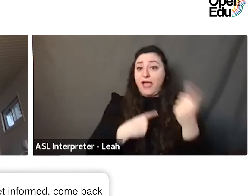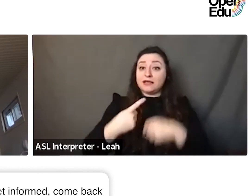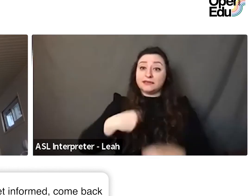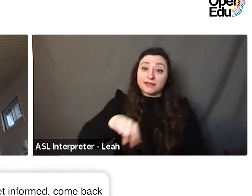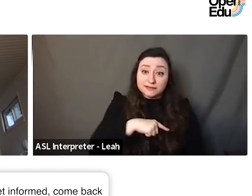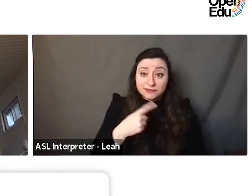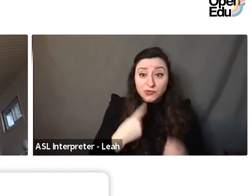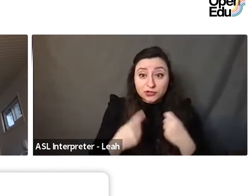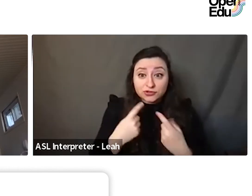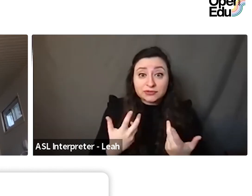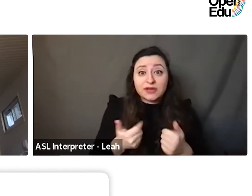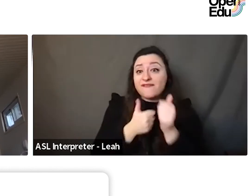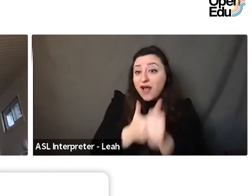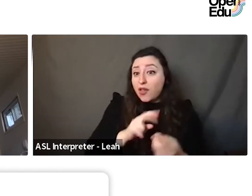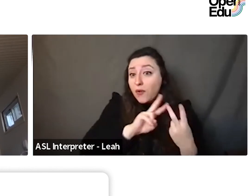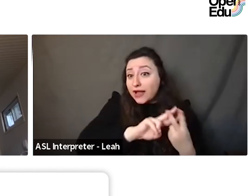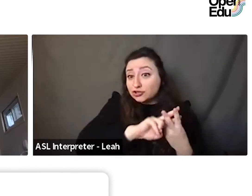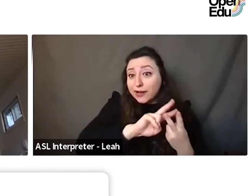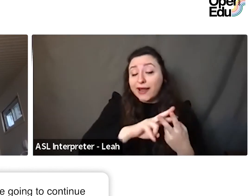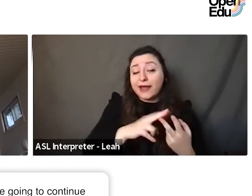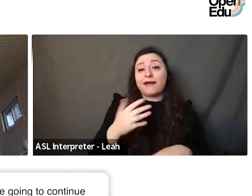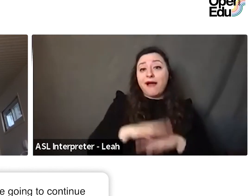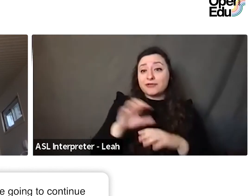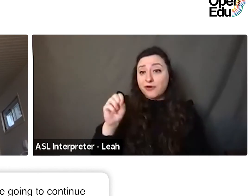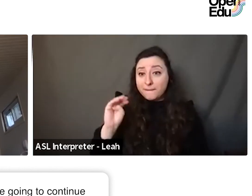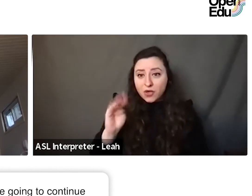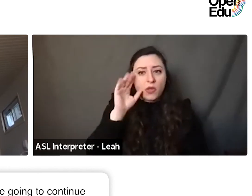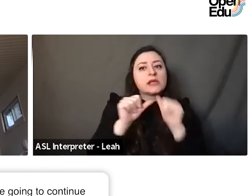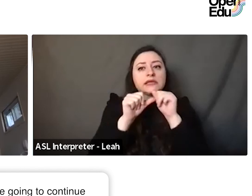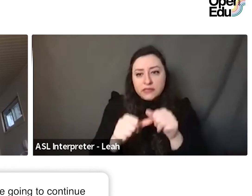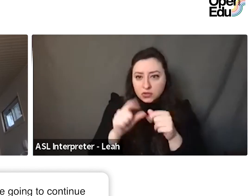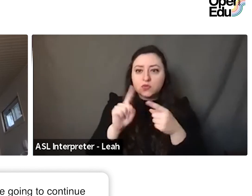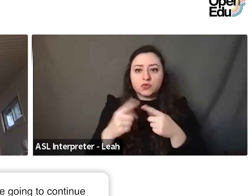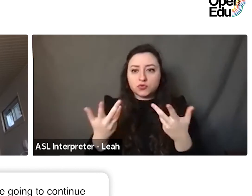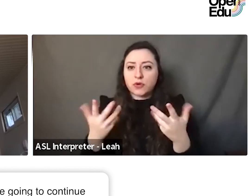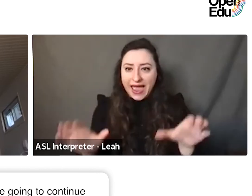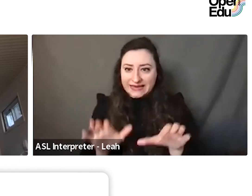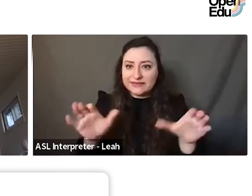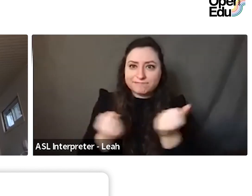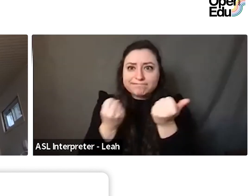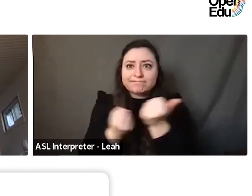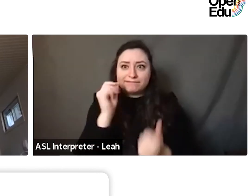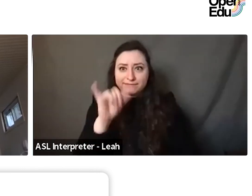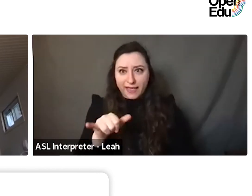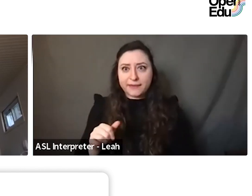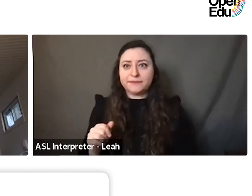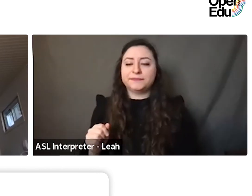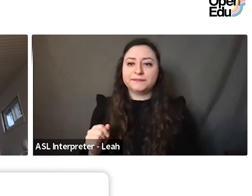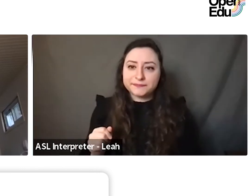questions. Follow the hashtag on social media. We're gonna continue to be active there.